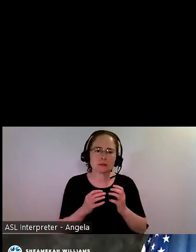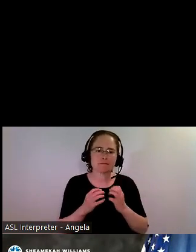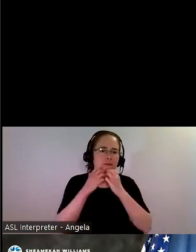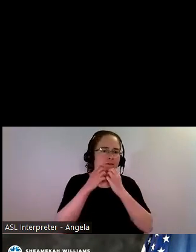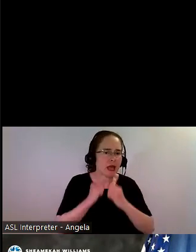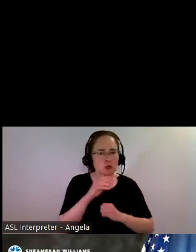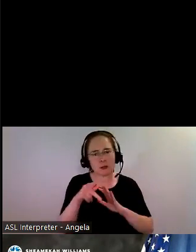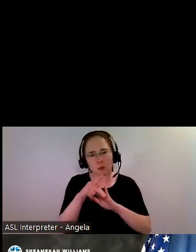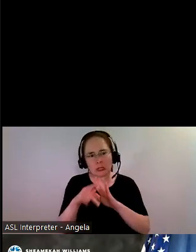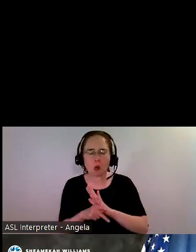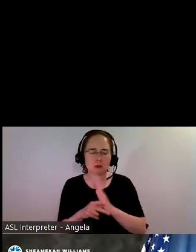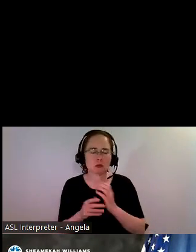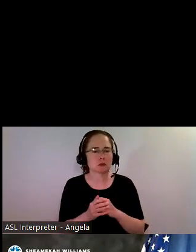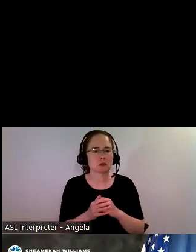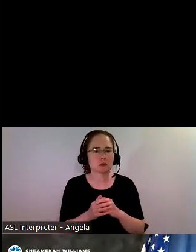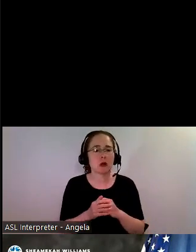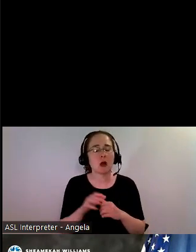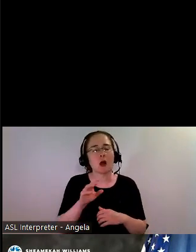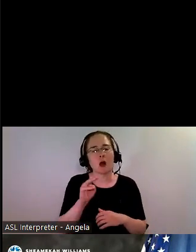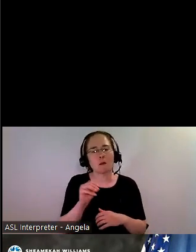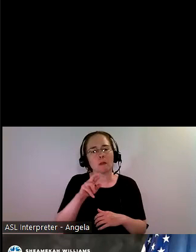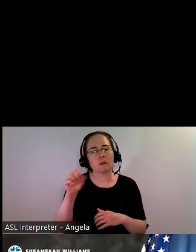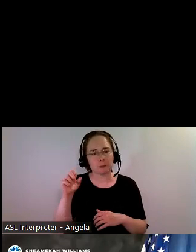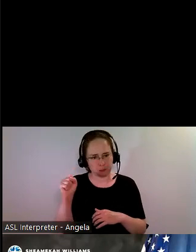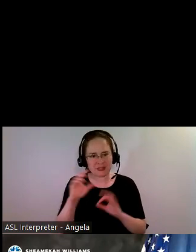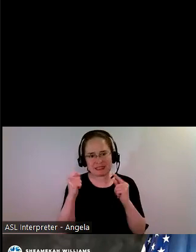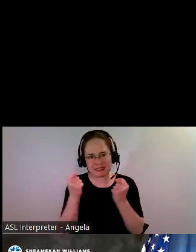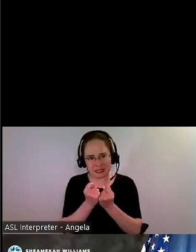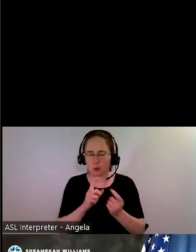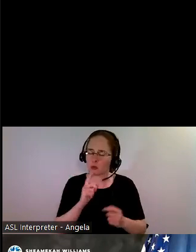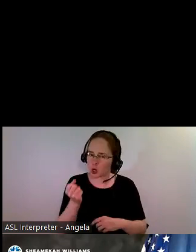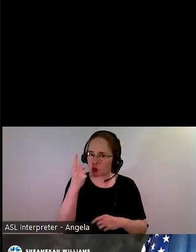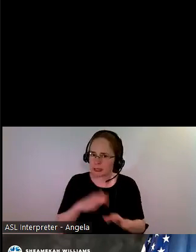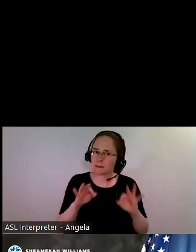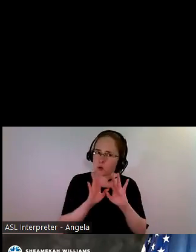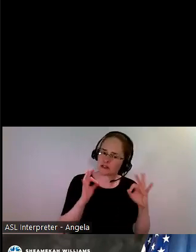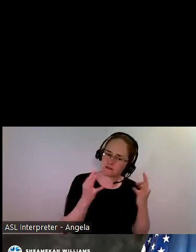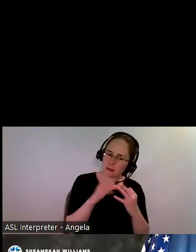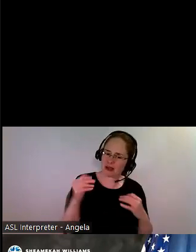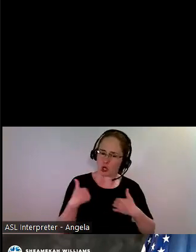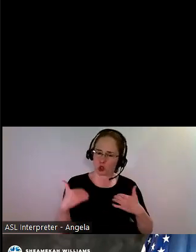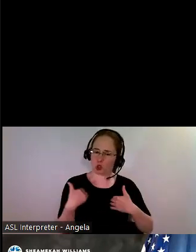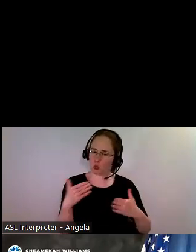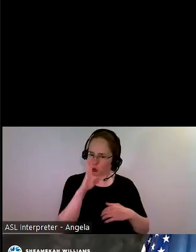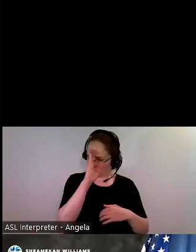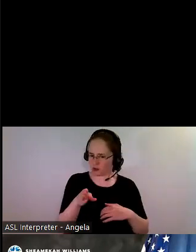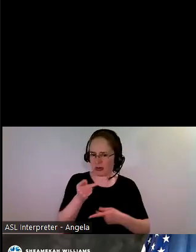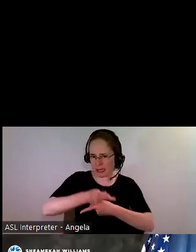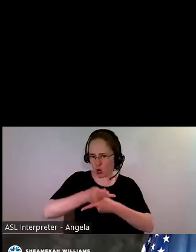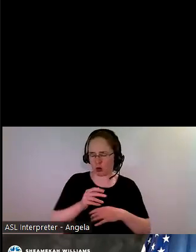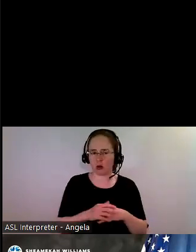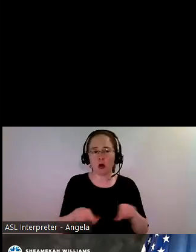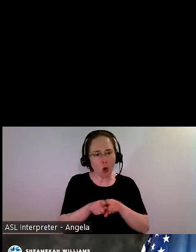Again, our mobile response and stabilization teams should really understand the importance of family and youth-driven care. They should